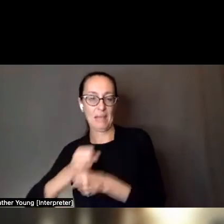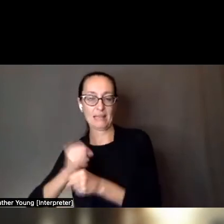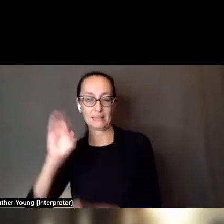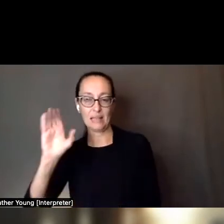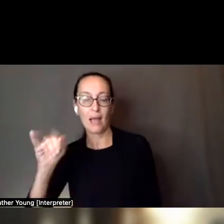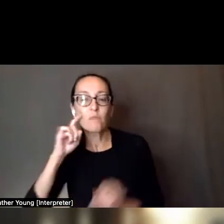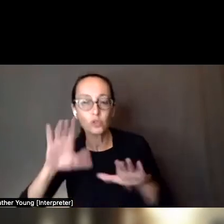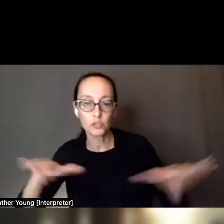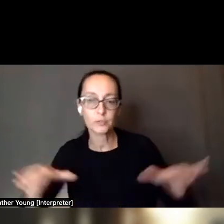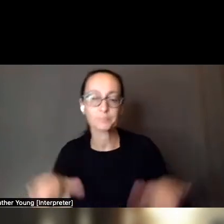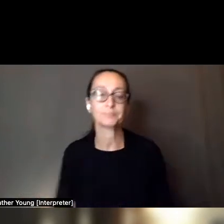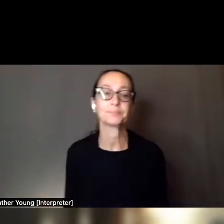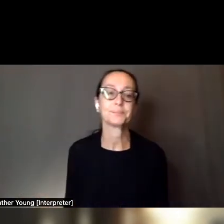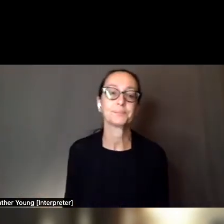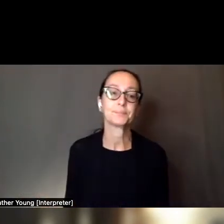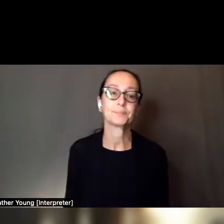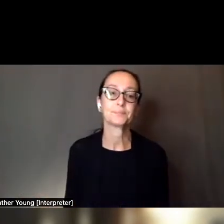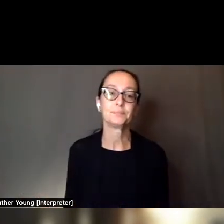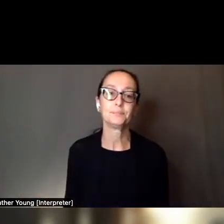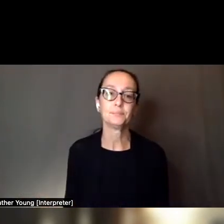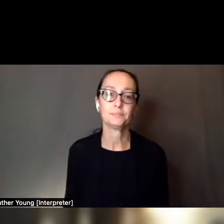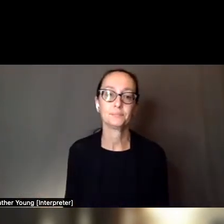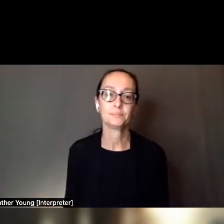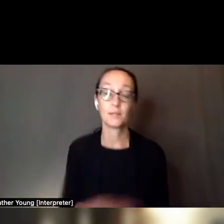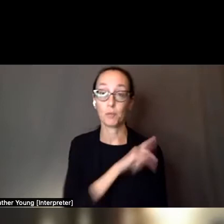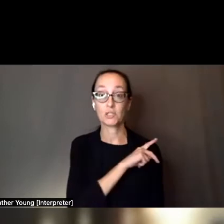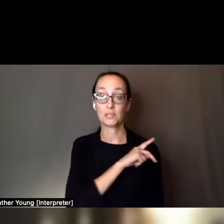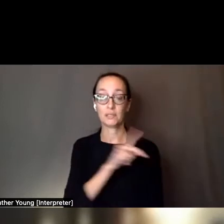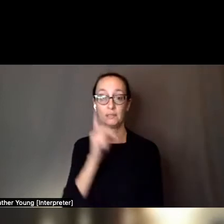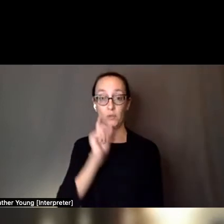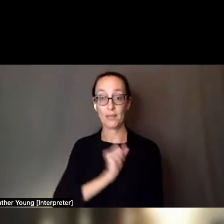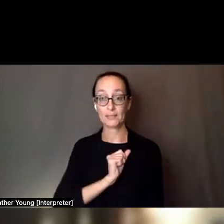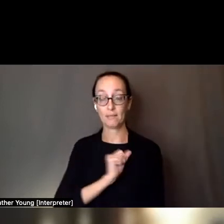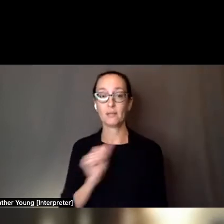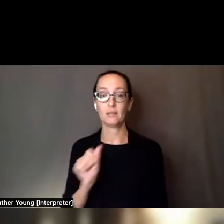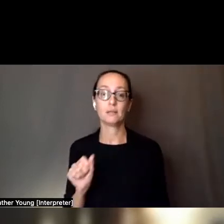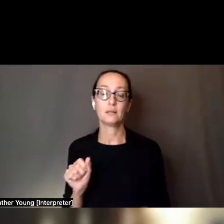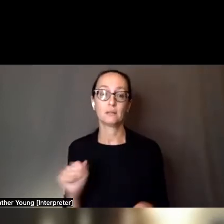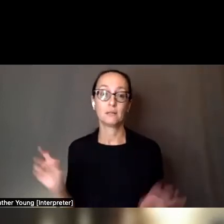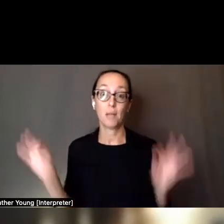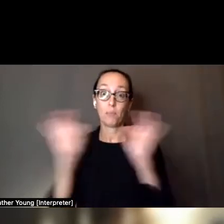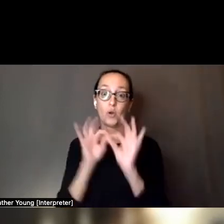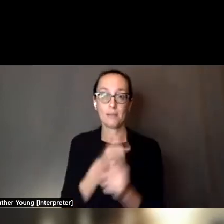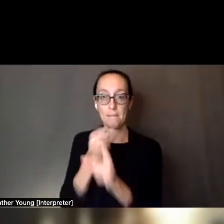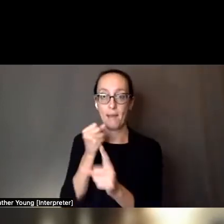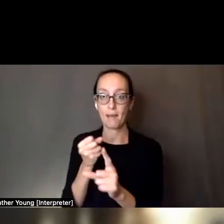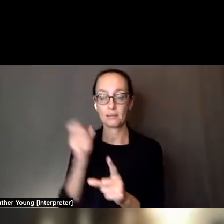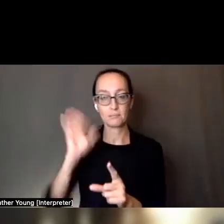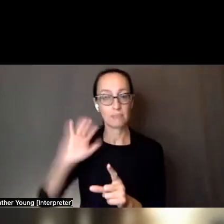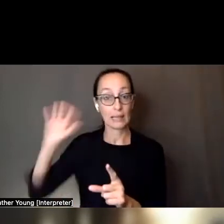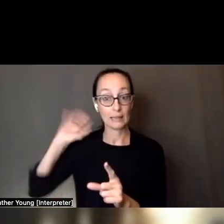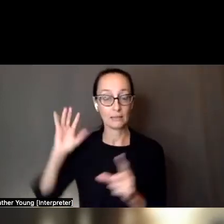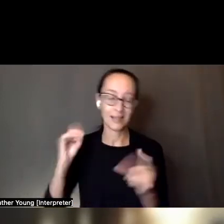personally, some of the important impacts, both then and now, were my ability